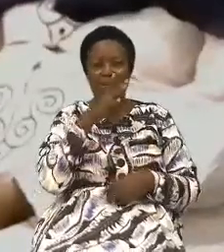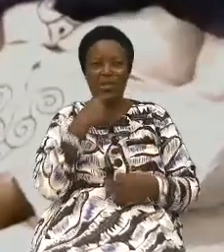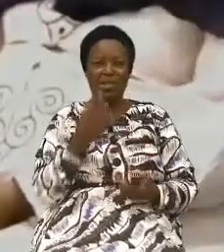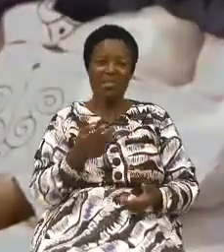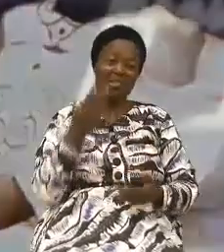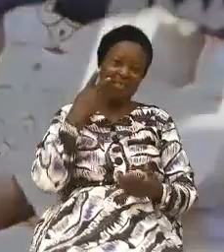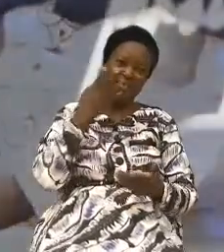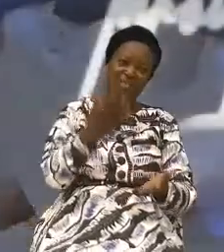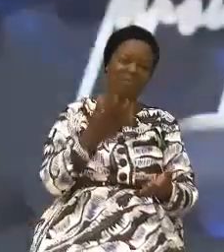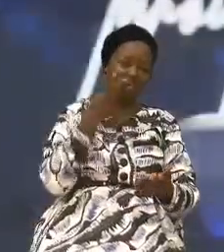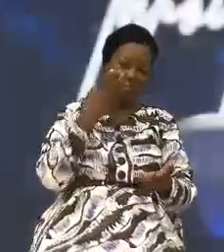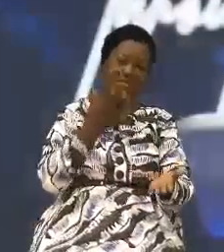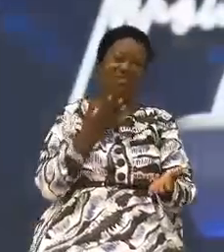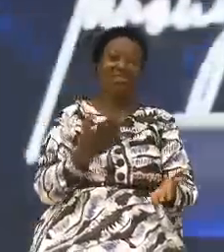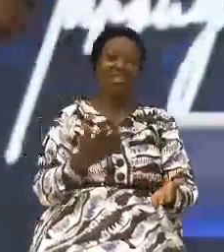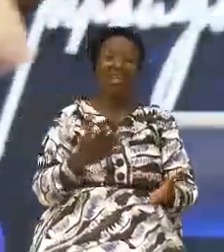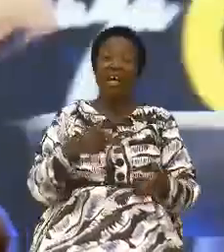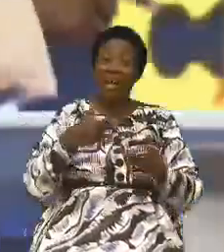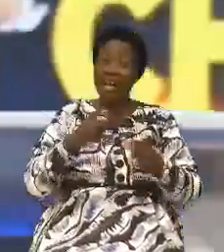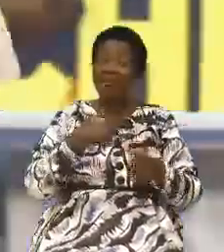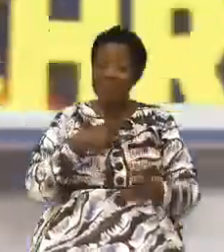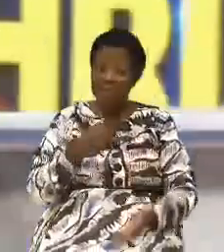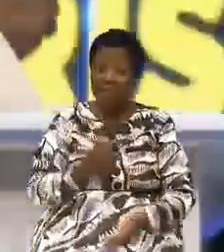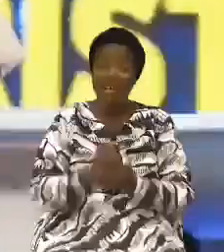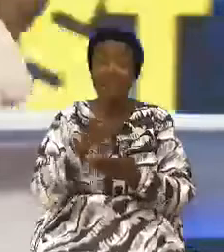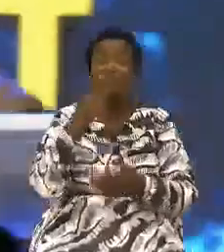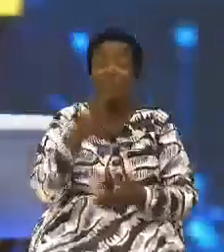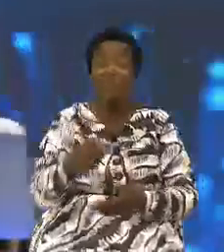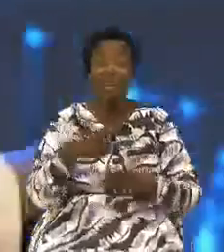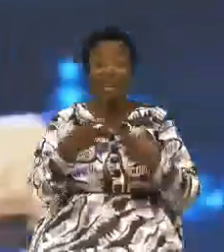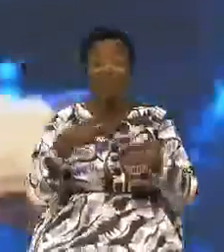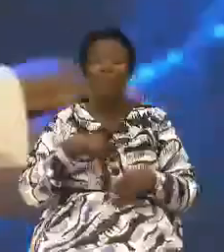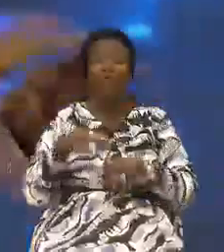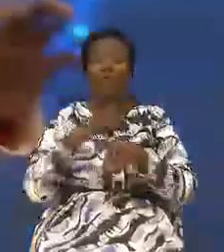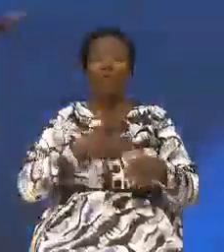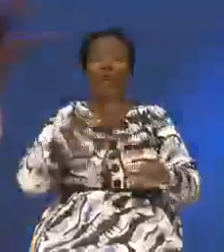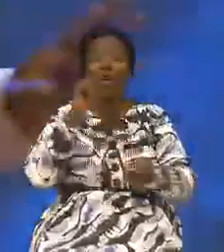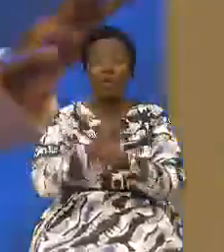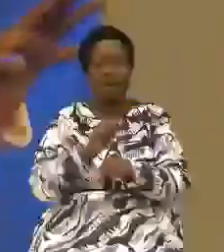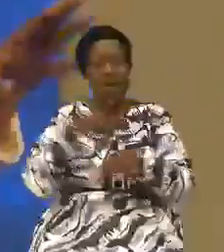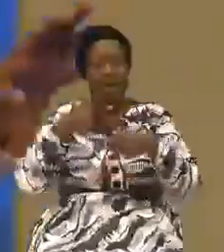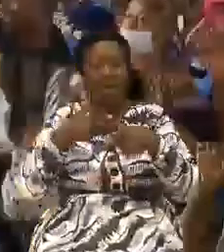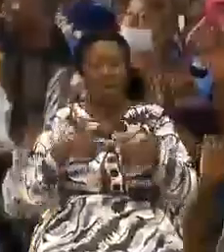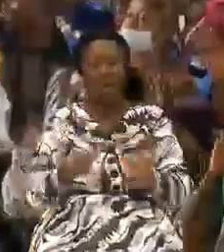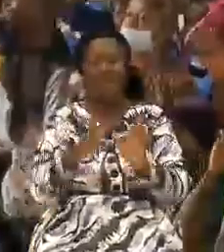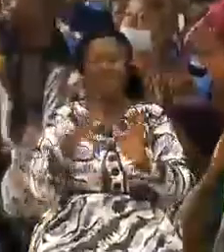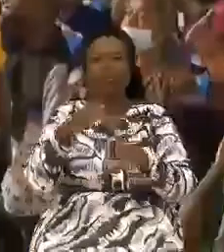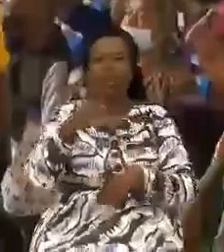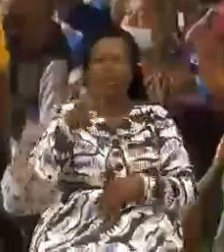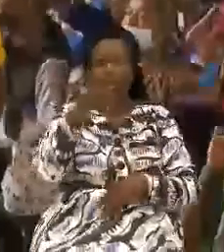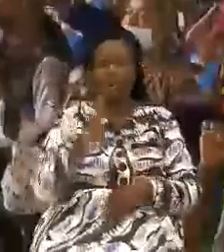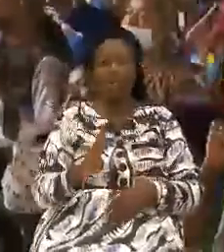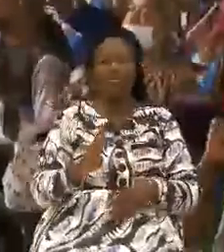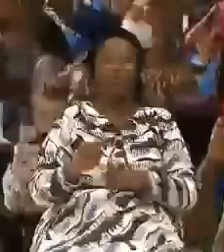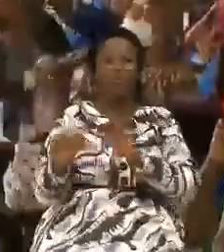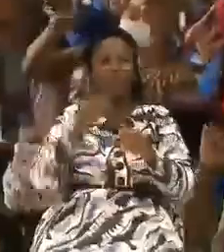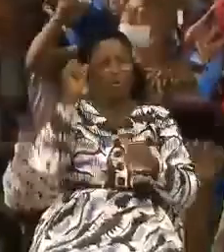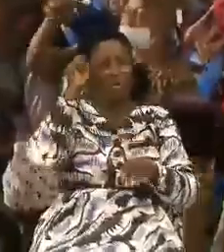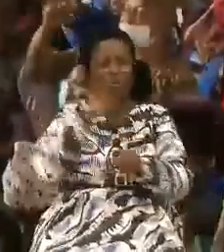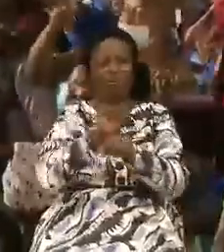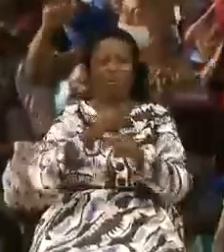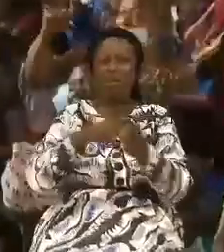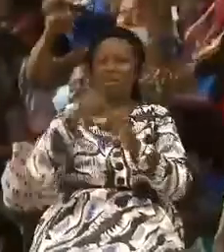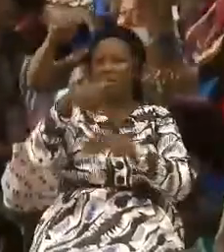let me do my job. Let God do his job tonight. He will wash you. I said, he will wash